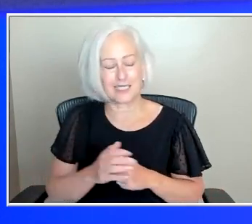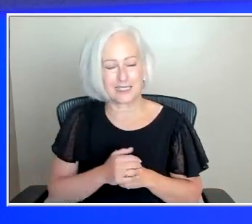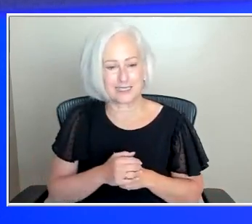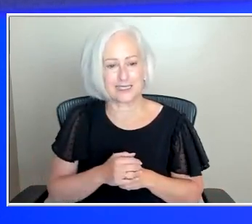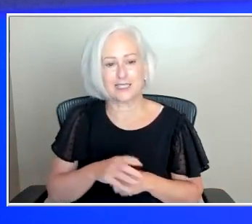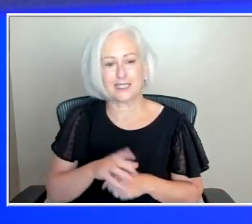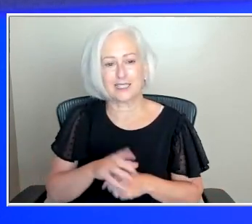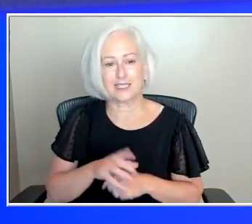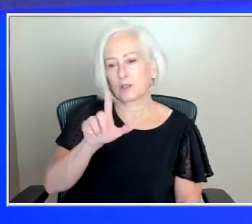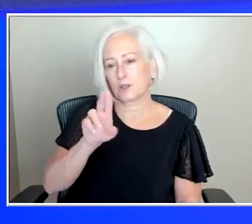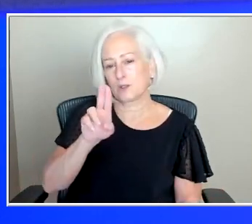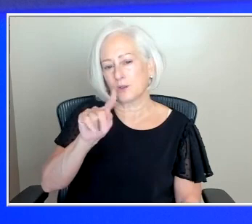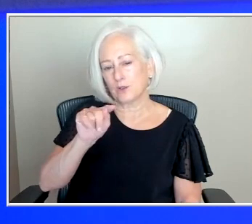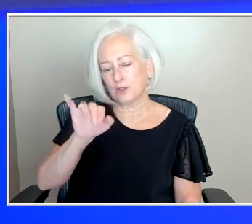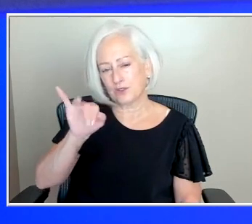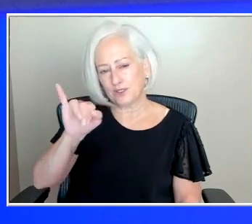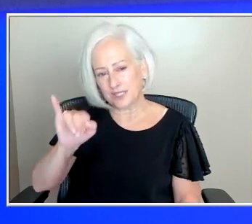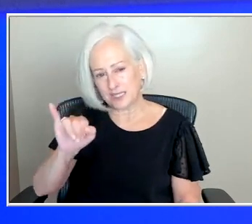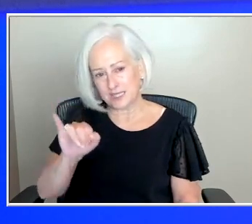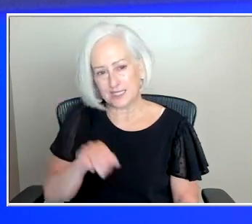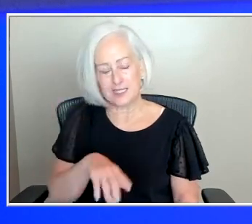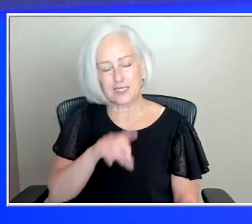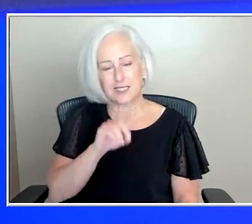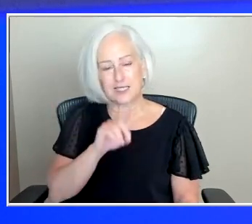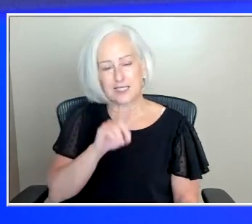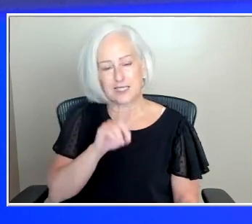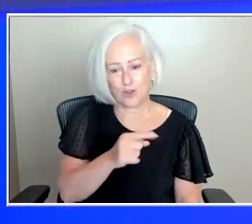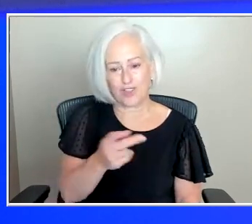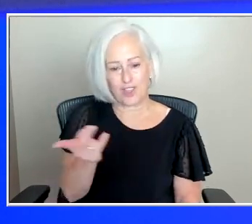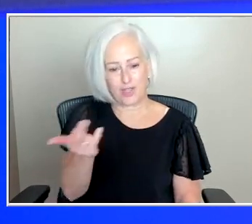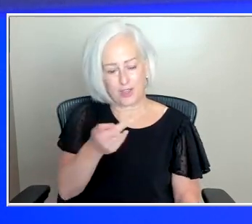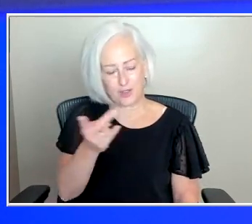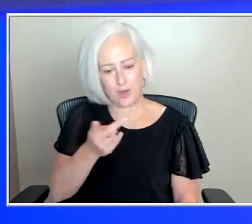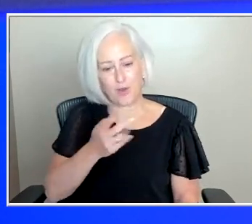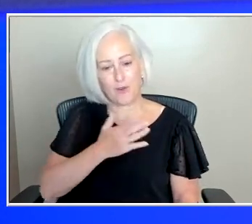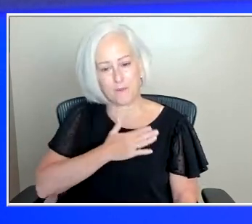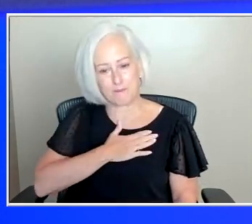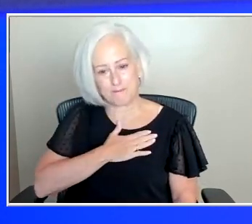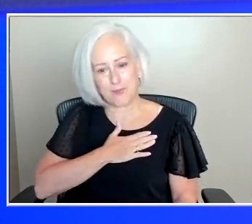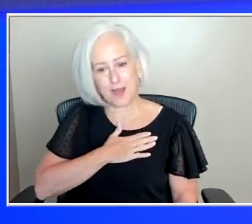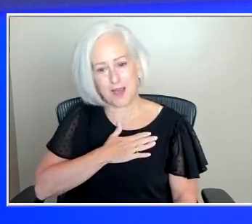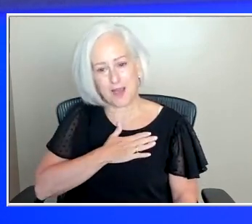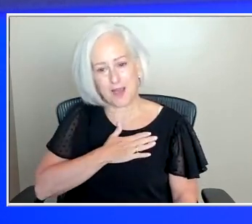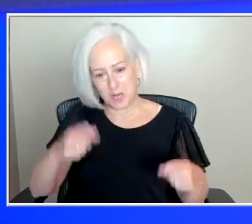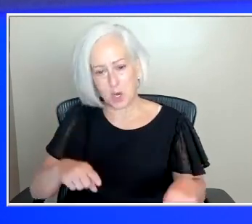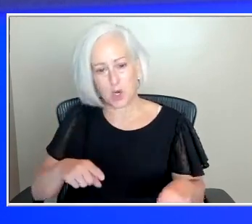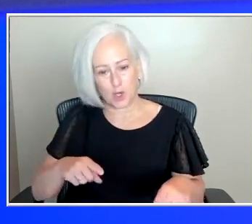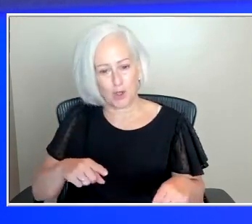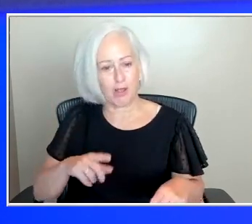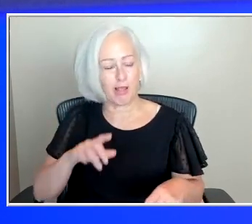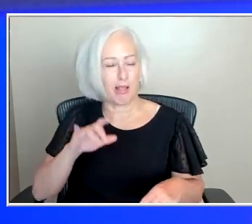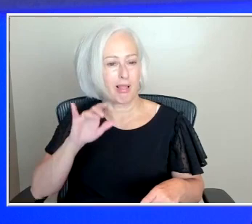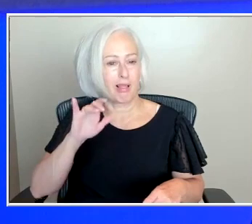life, they were my miracles for cure, and that's important.